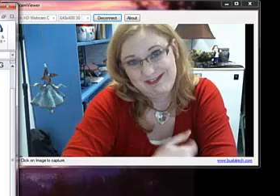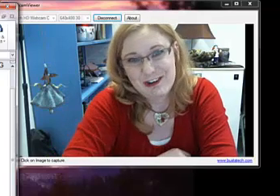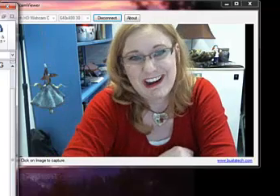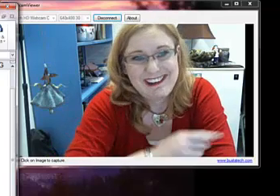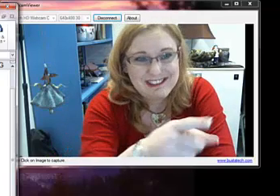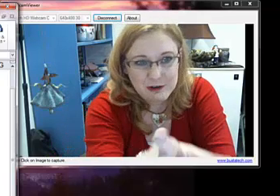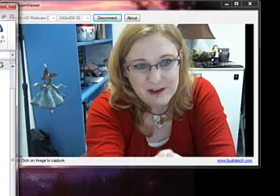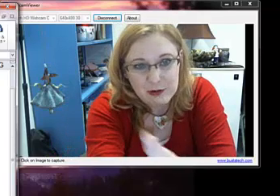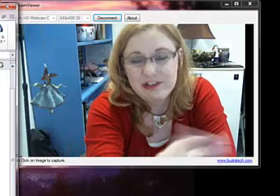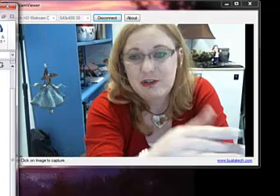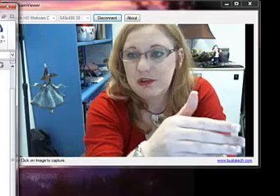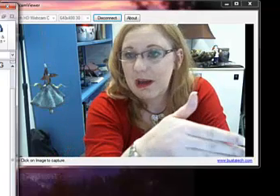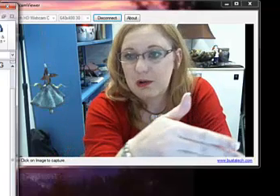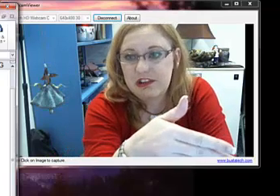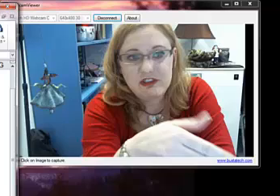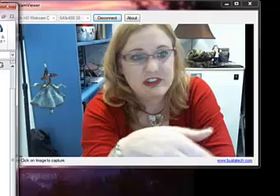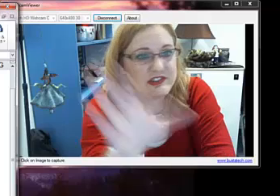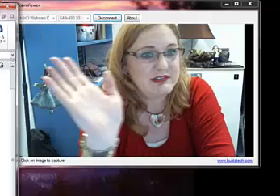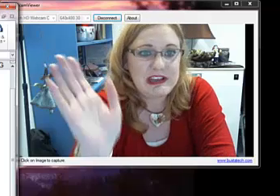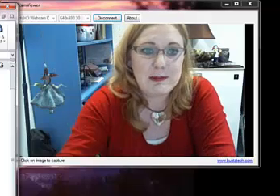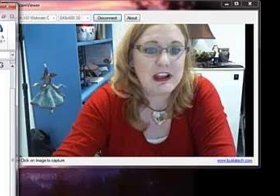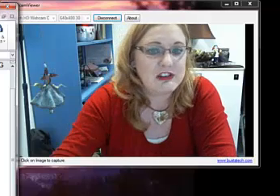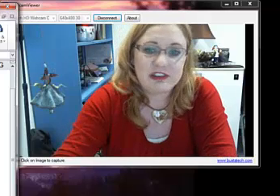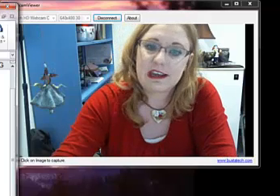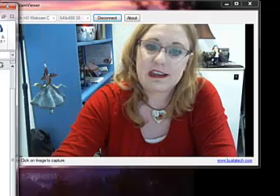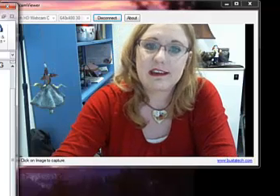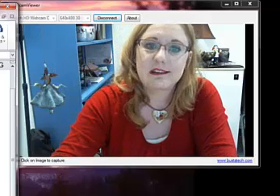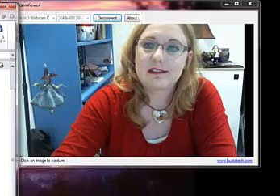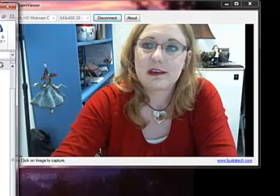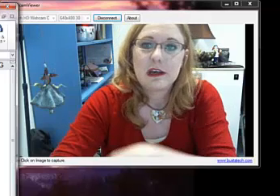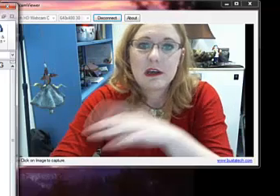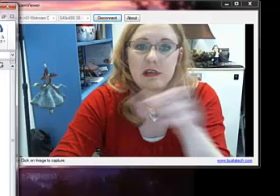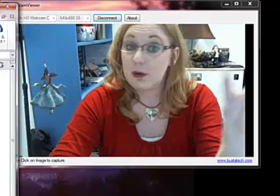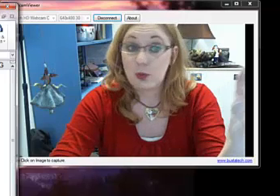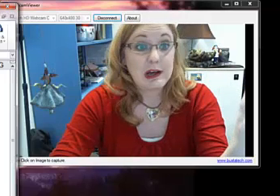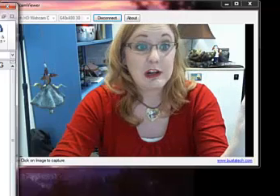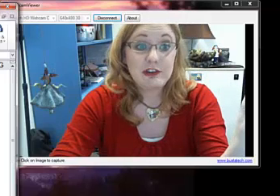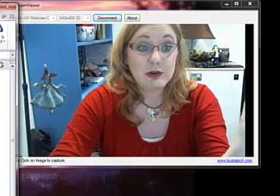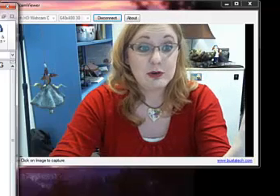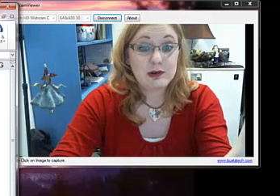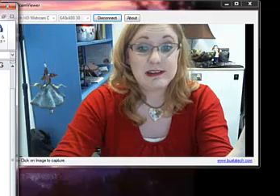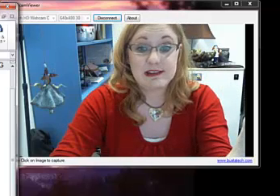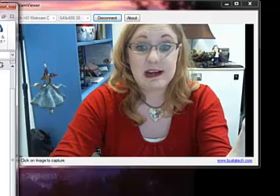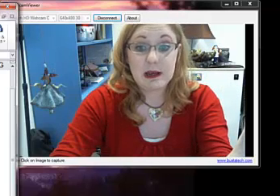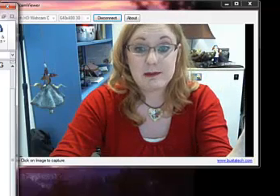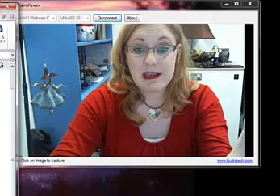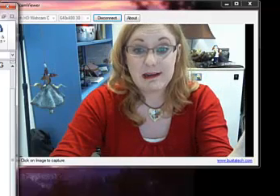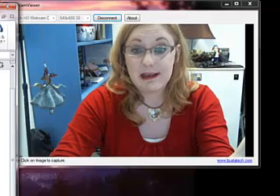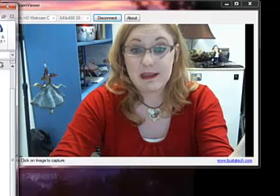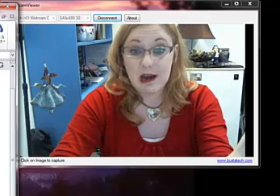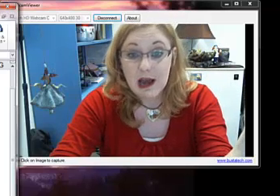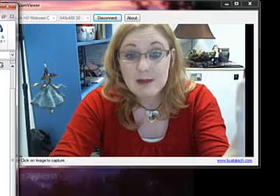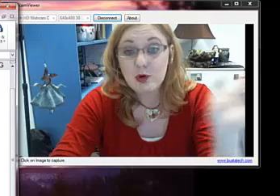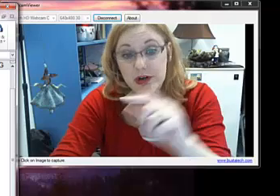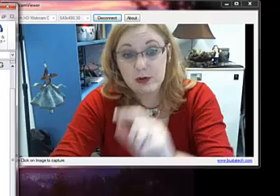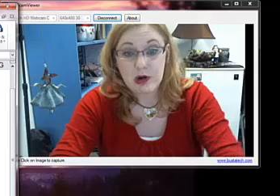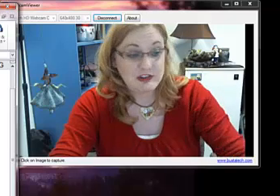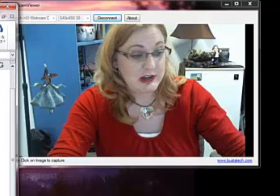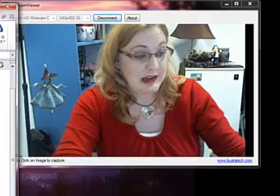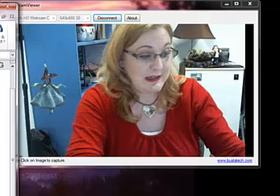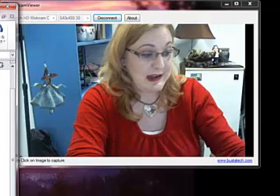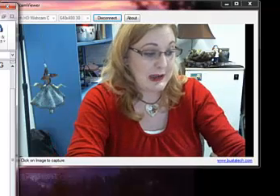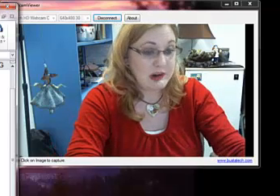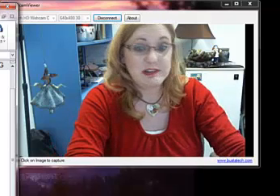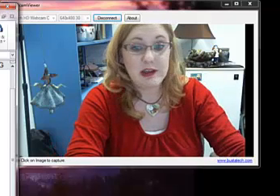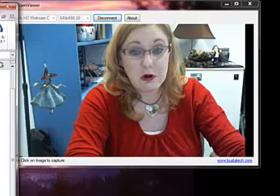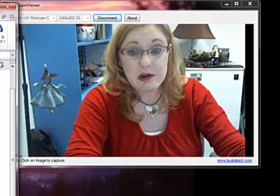me, right? So if I were the student, I would then just email it, just like this. Then what I'll do is that I come in, and then I'm going to watch it,